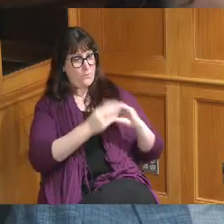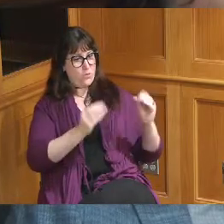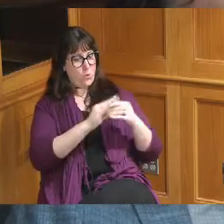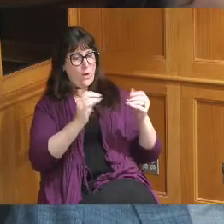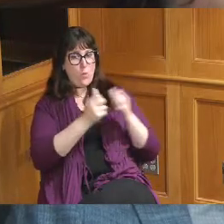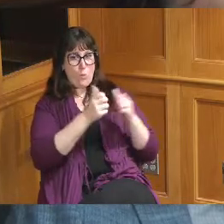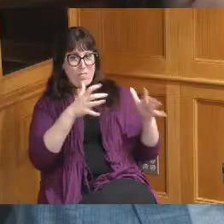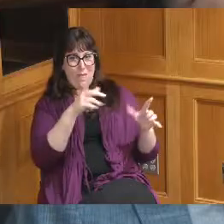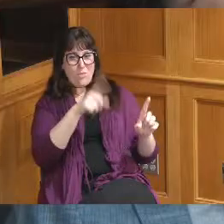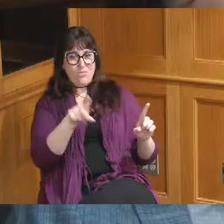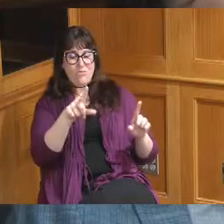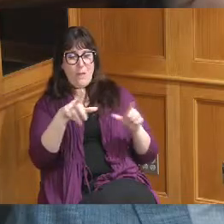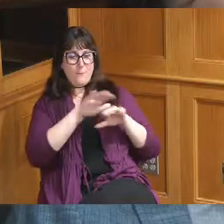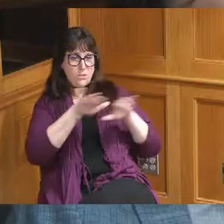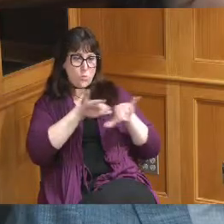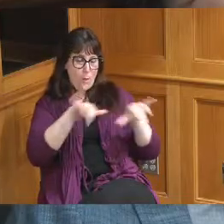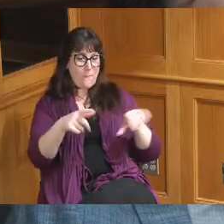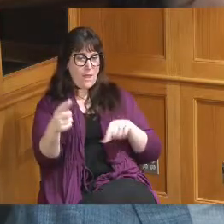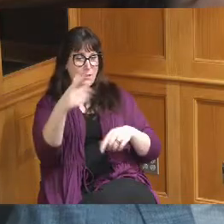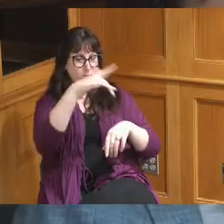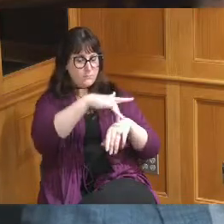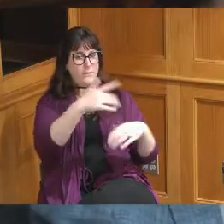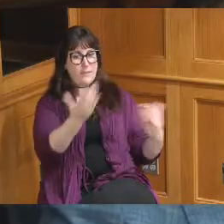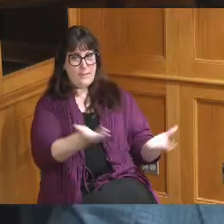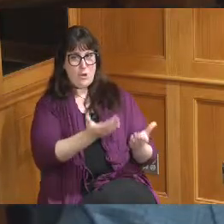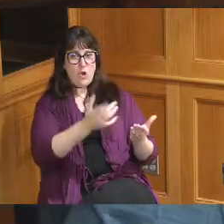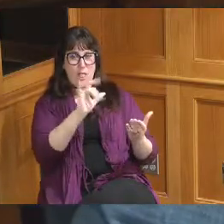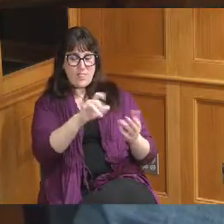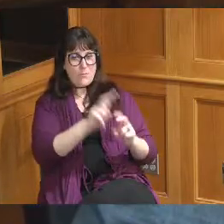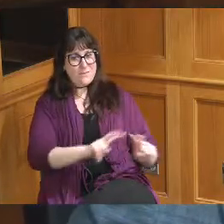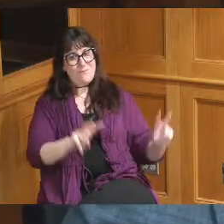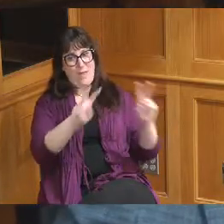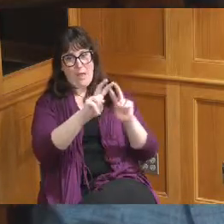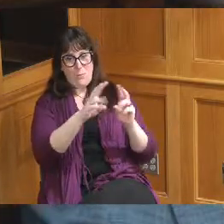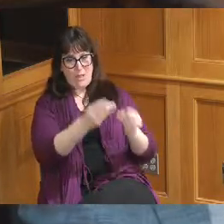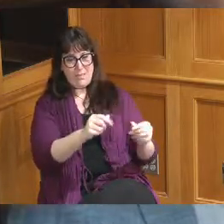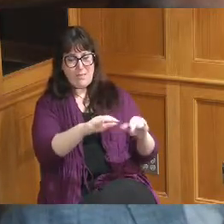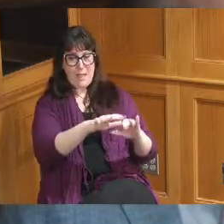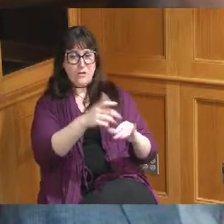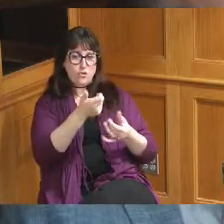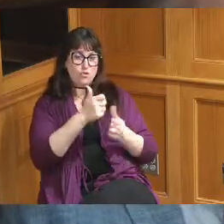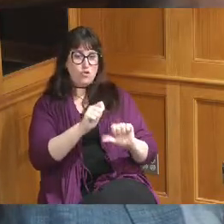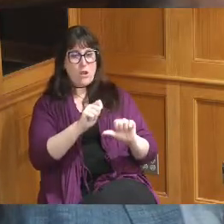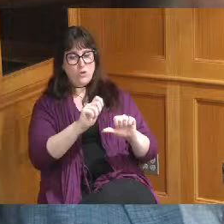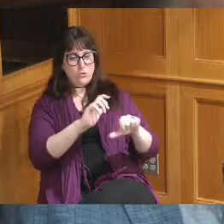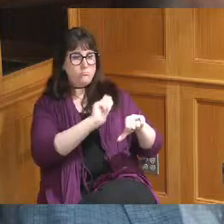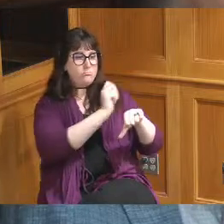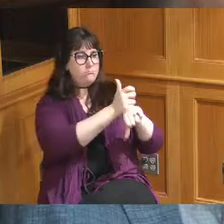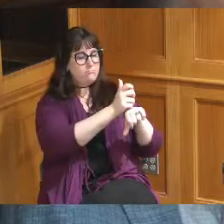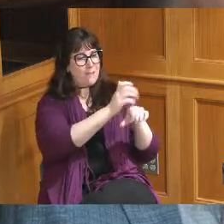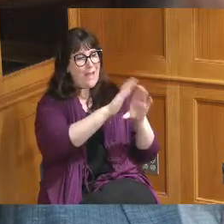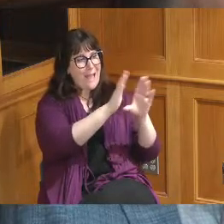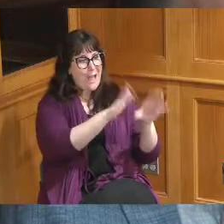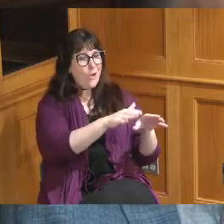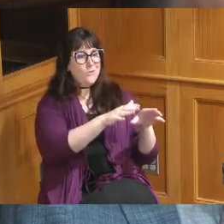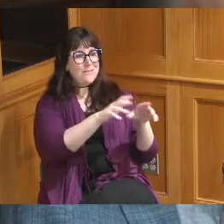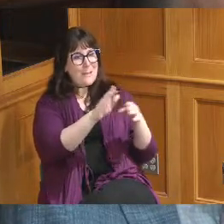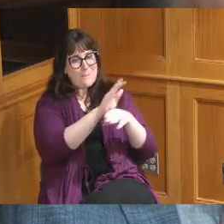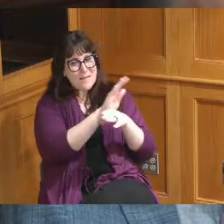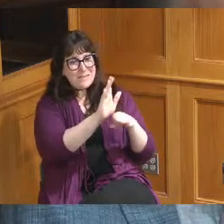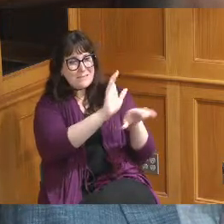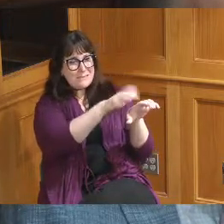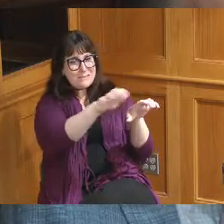across. And that was a valuable piece of land, and they did try to build some little housing and they tried to have little